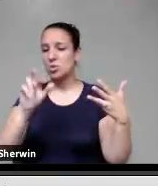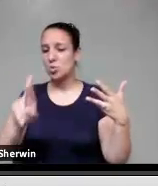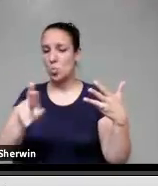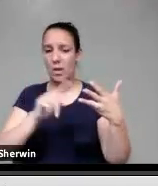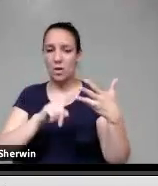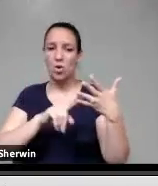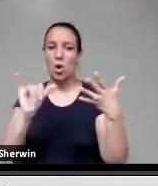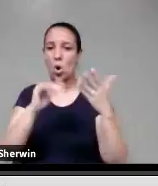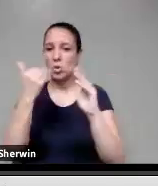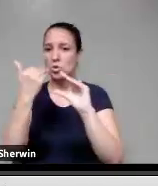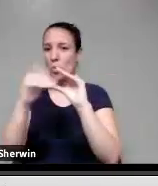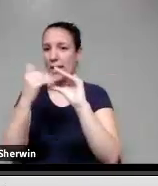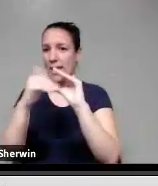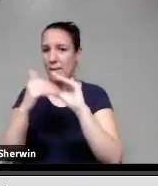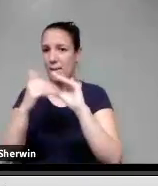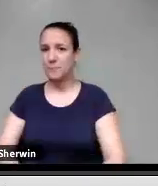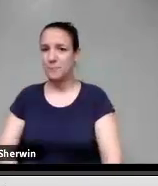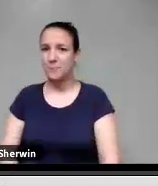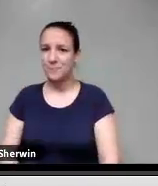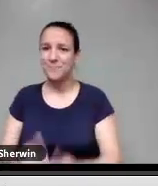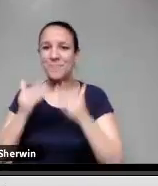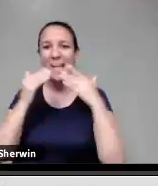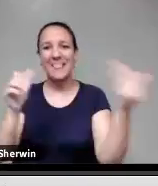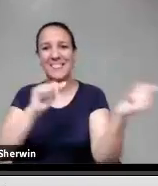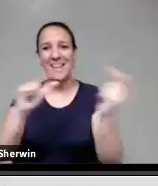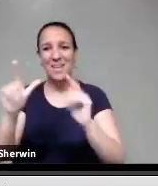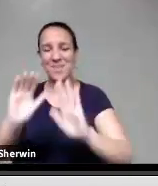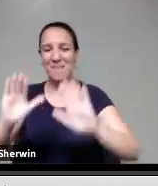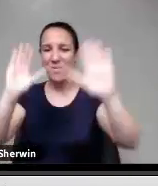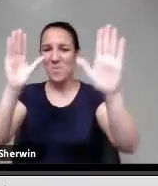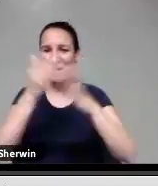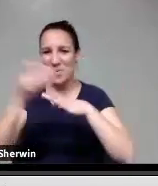Library listserv. Thank you, everyone, and have a wonderful weekend.